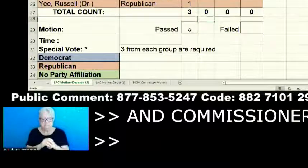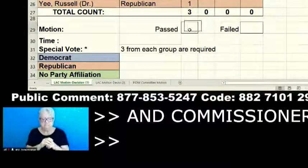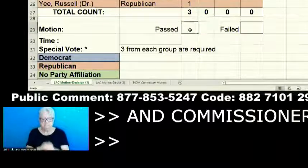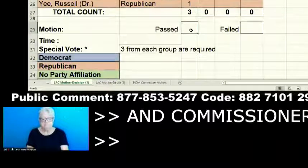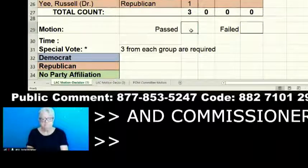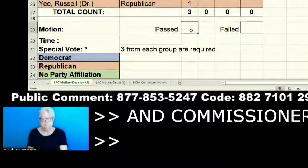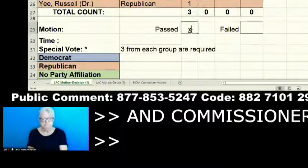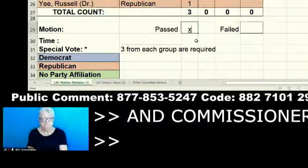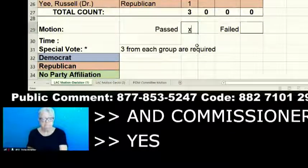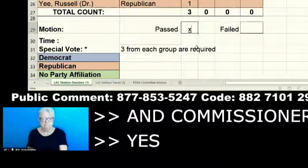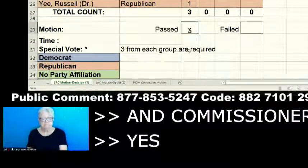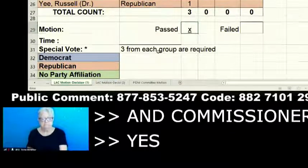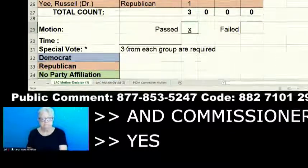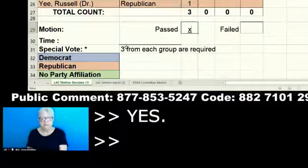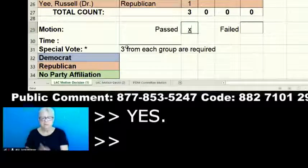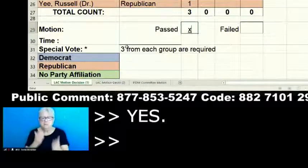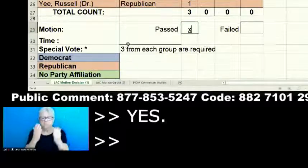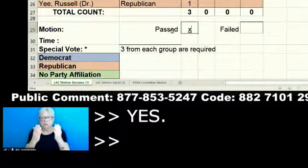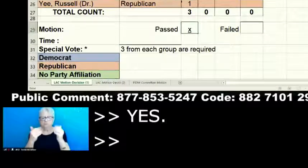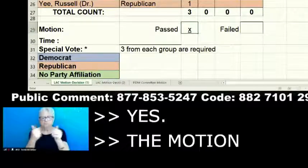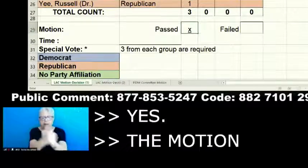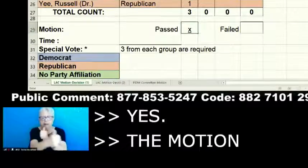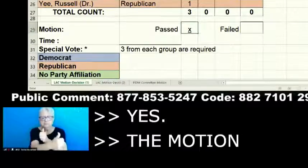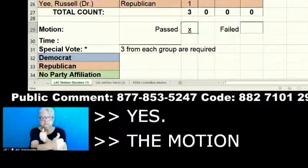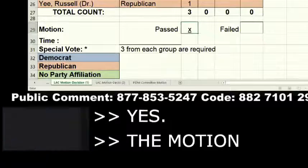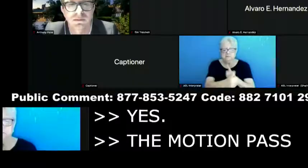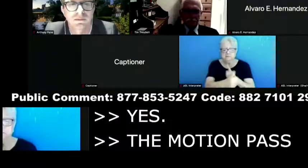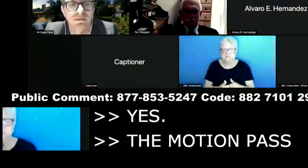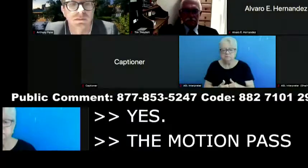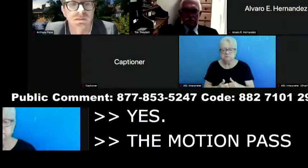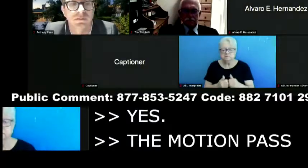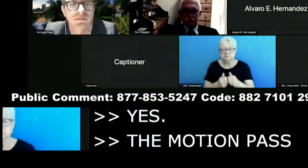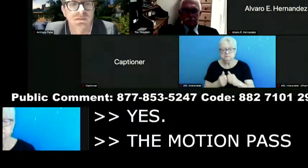The motion passes. Thank you.